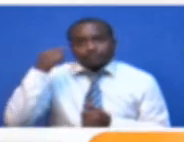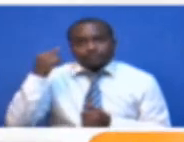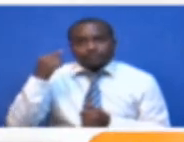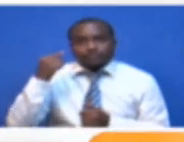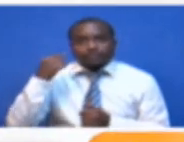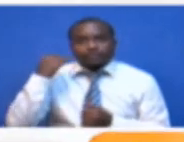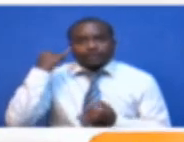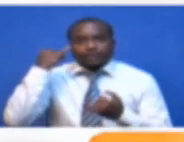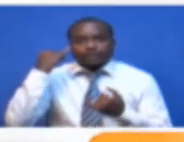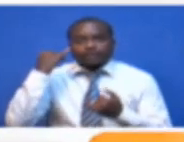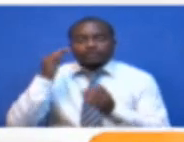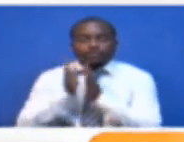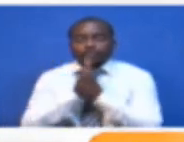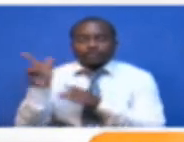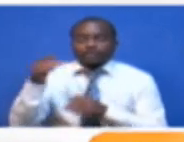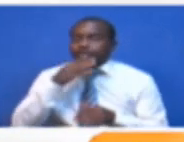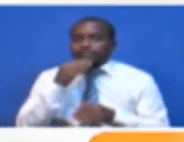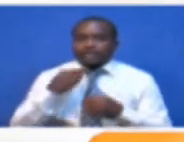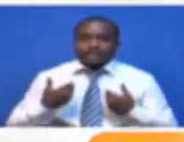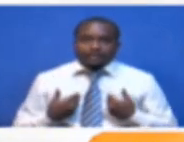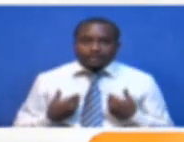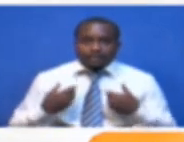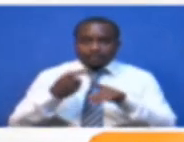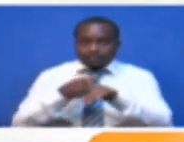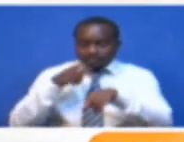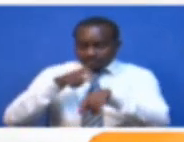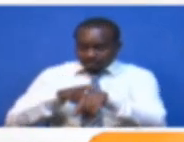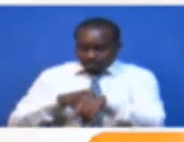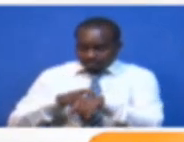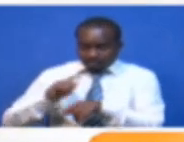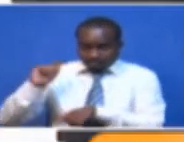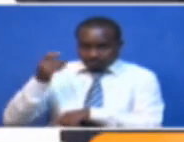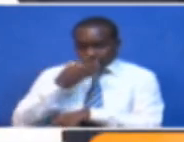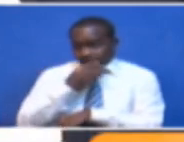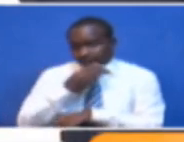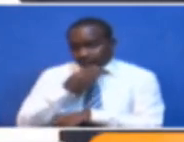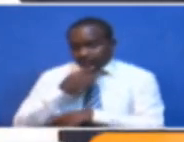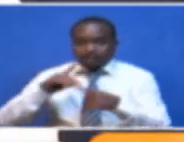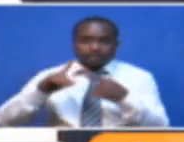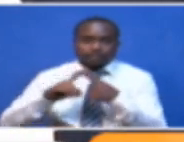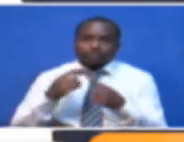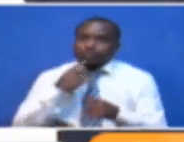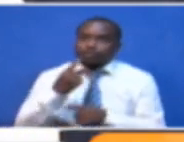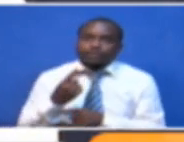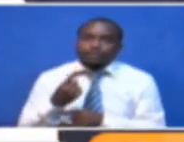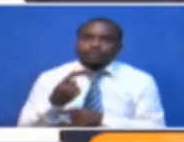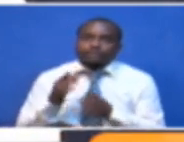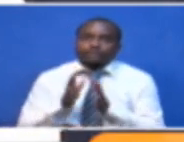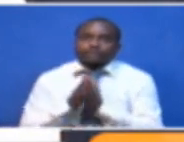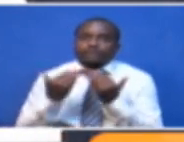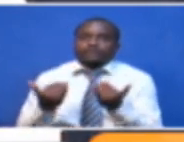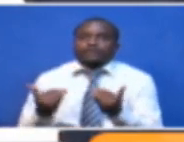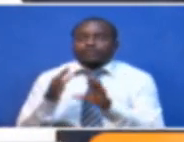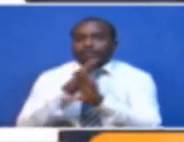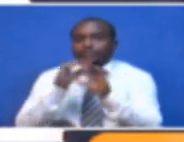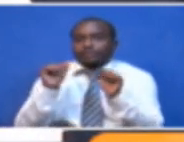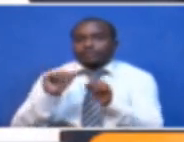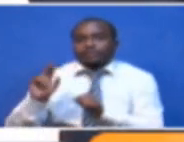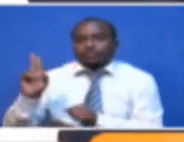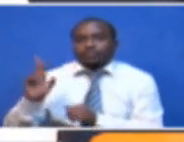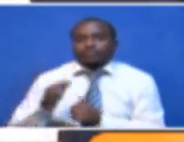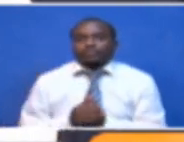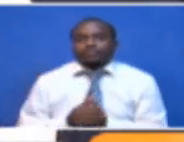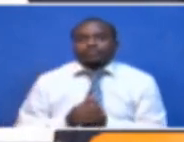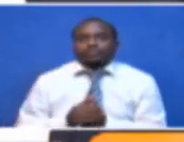this man has from the time of Jomo Kenyatta to Daniel Arap Moi, and now with President Uhuru Kenyatta. In